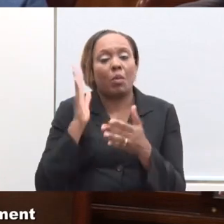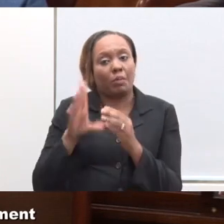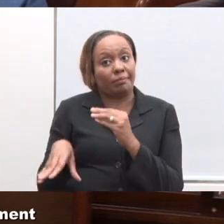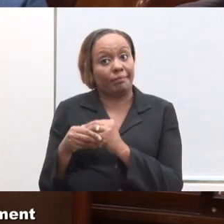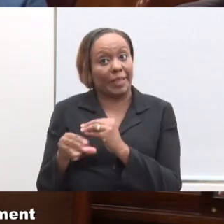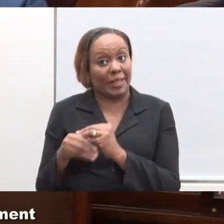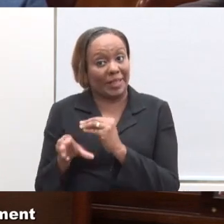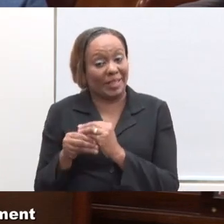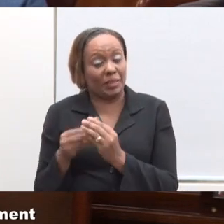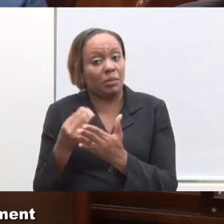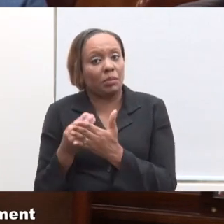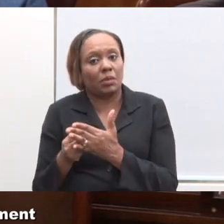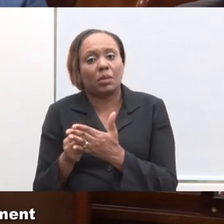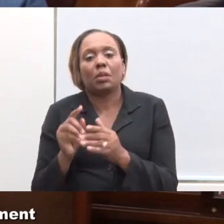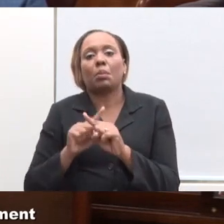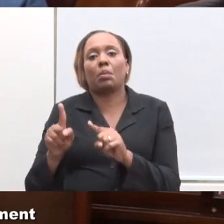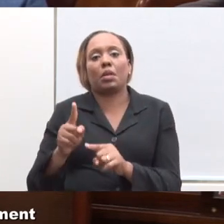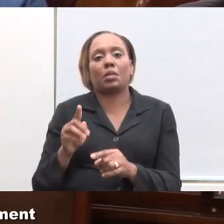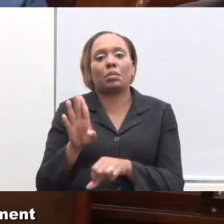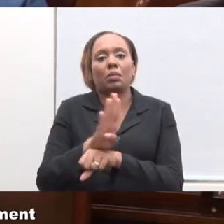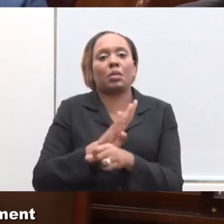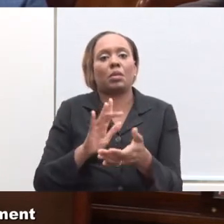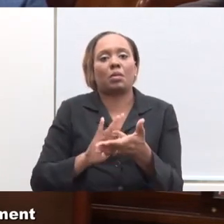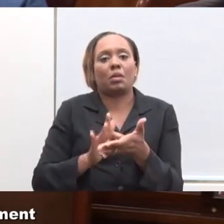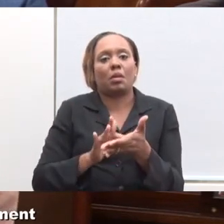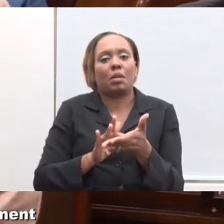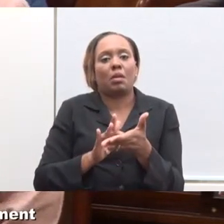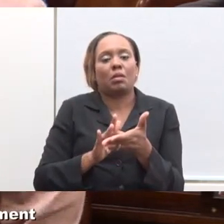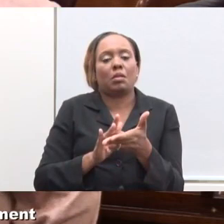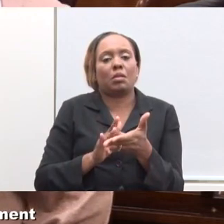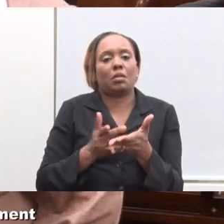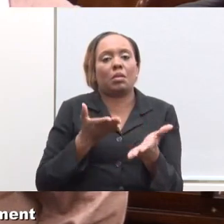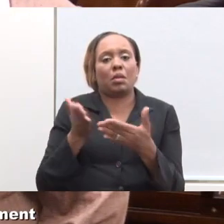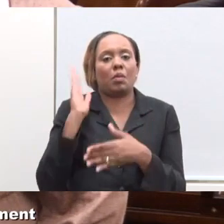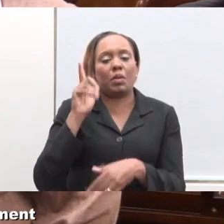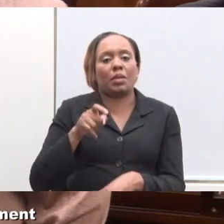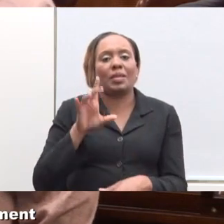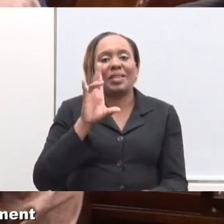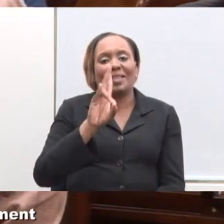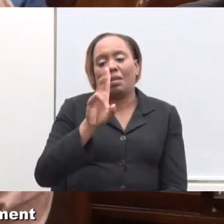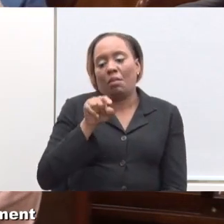But the Barbados Drug Service will need $7.8 million for itself.